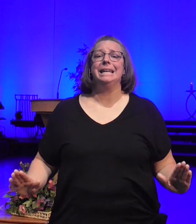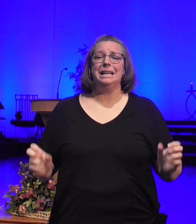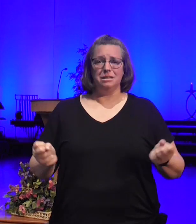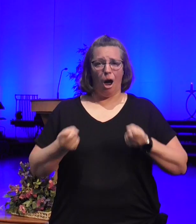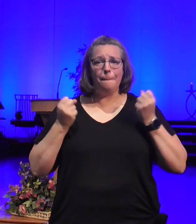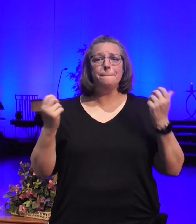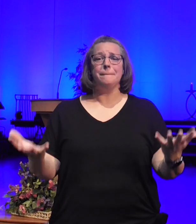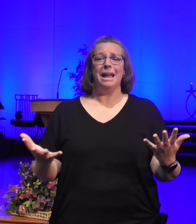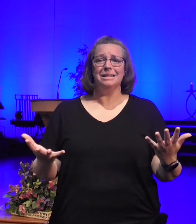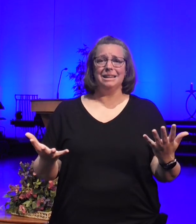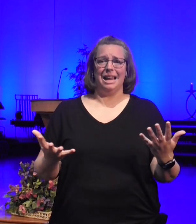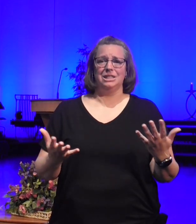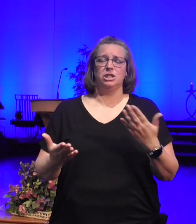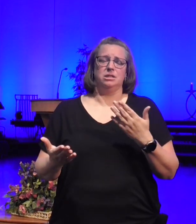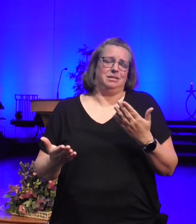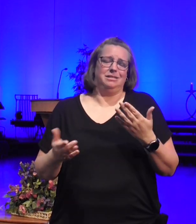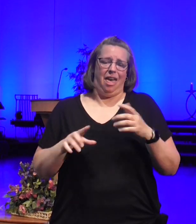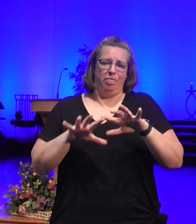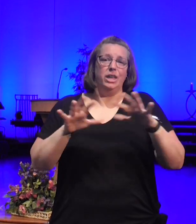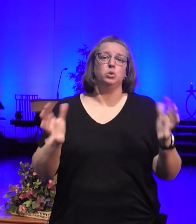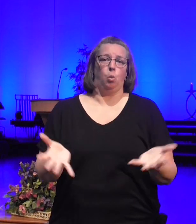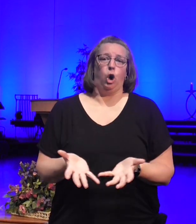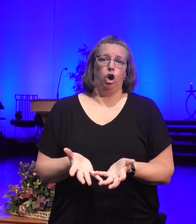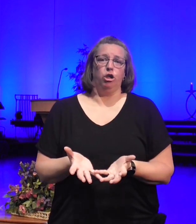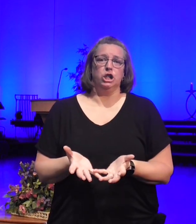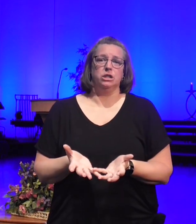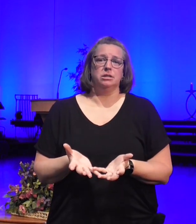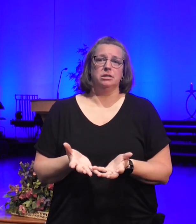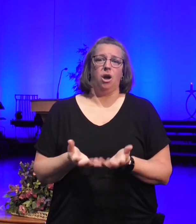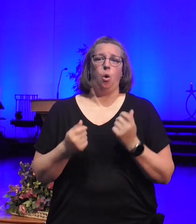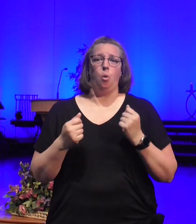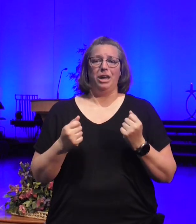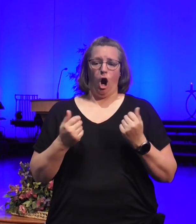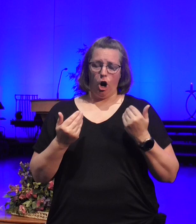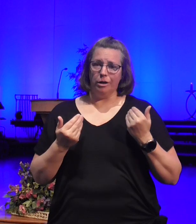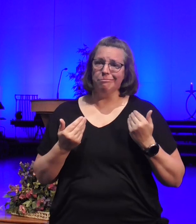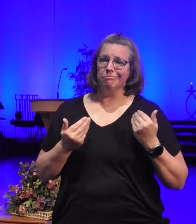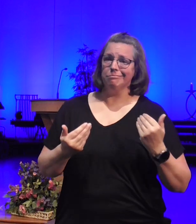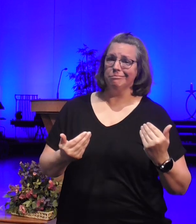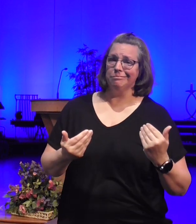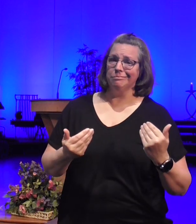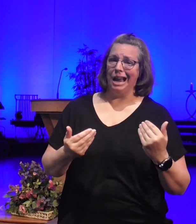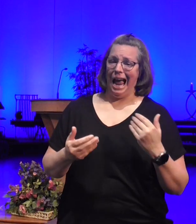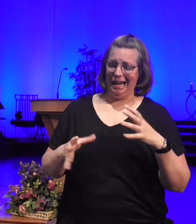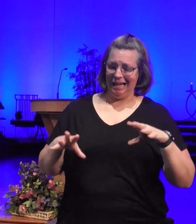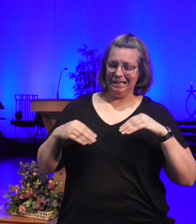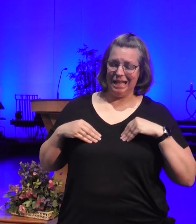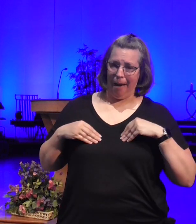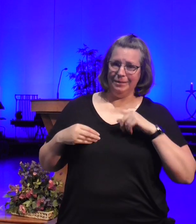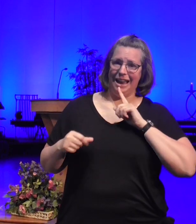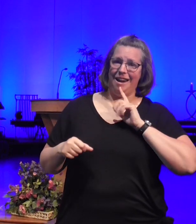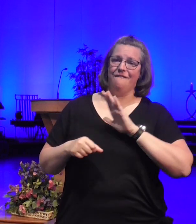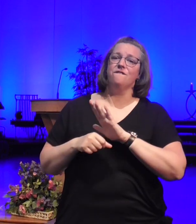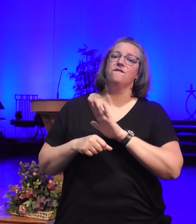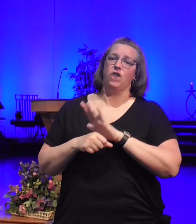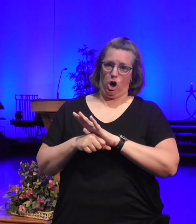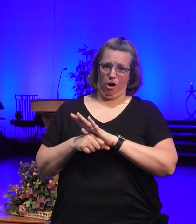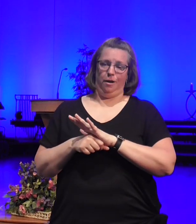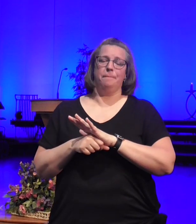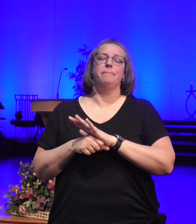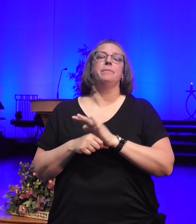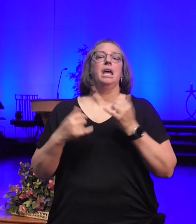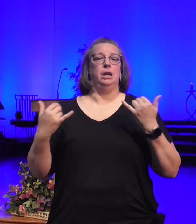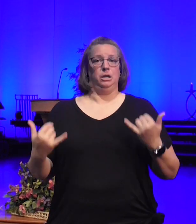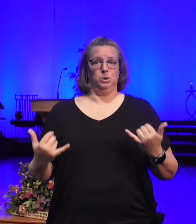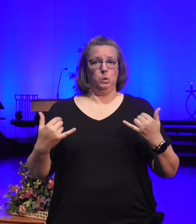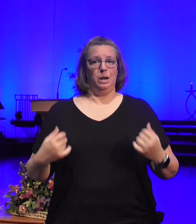abundance, our wellness in this world. We choose to lean into it. And I accept and affirm in this